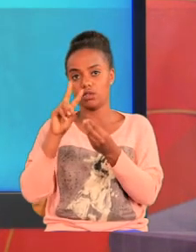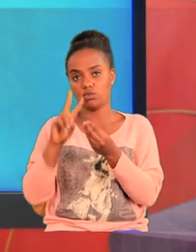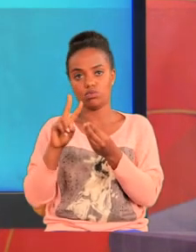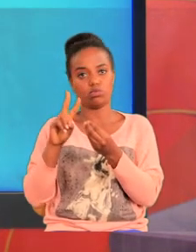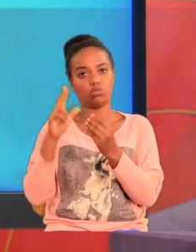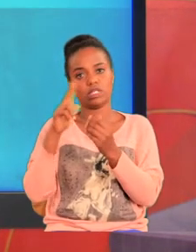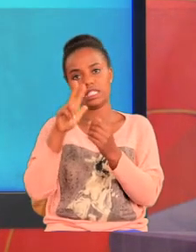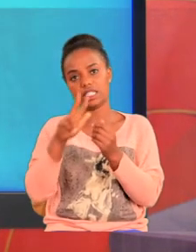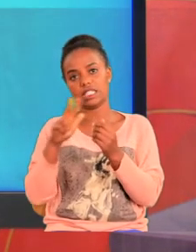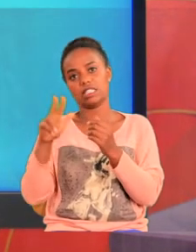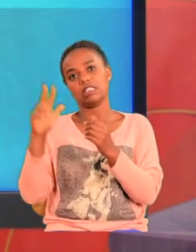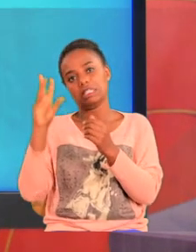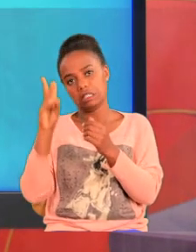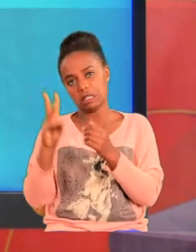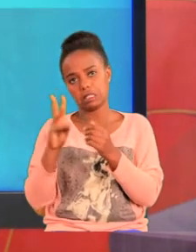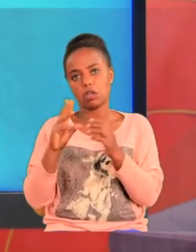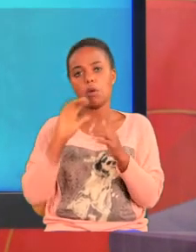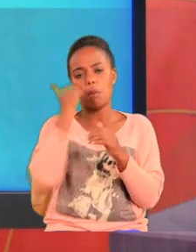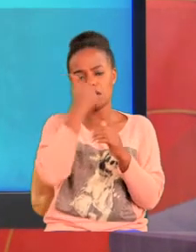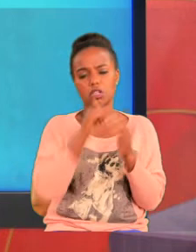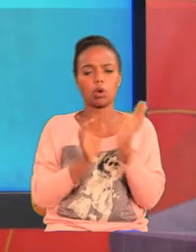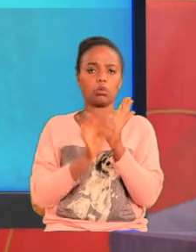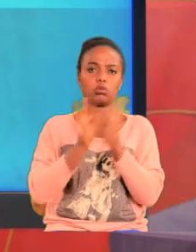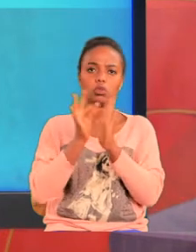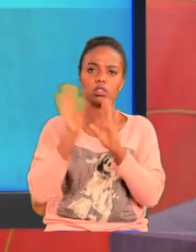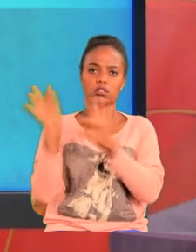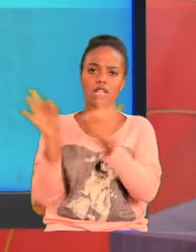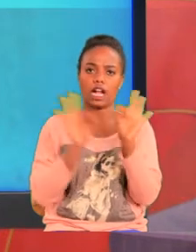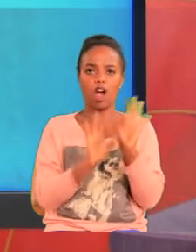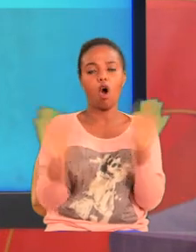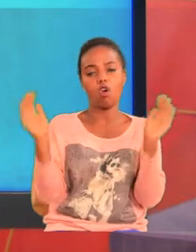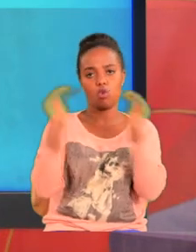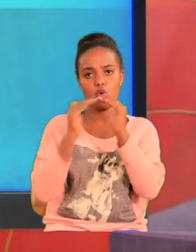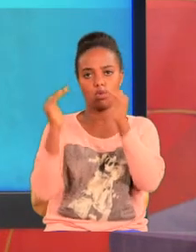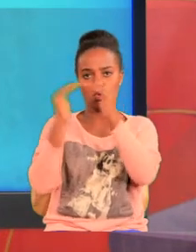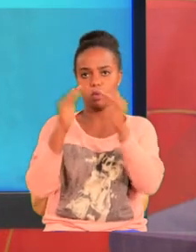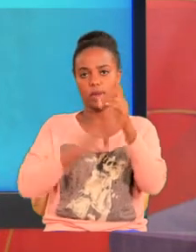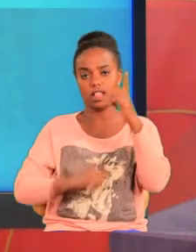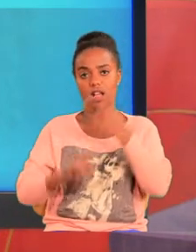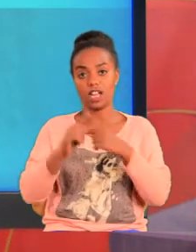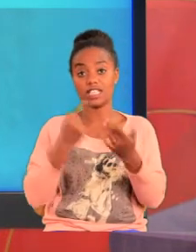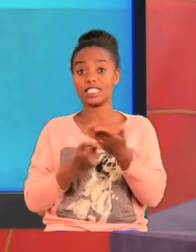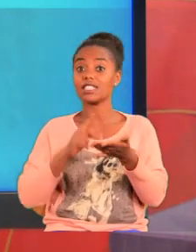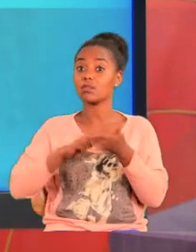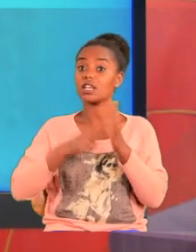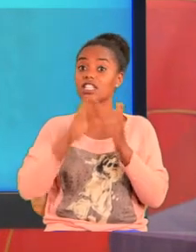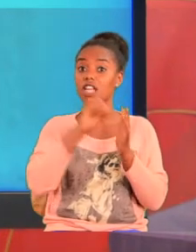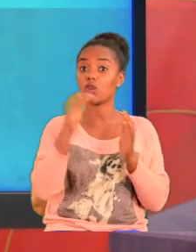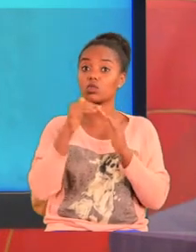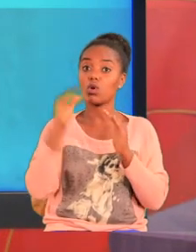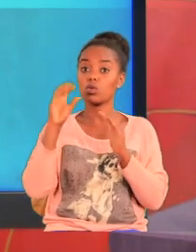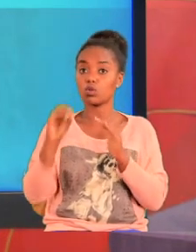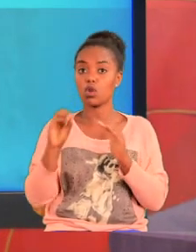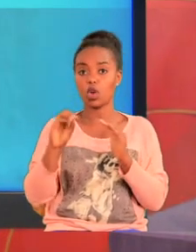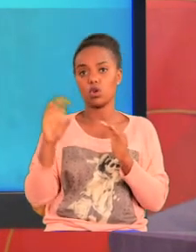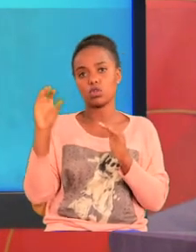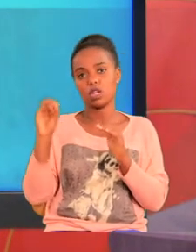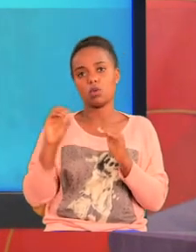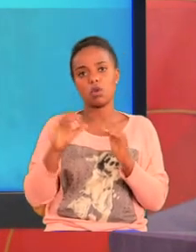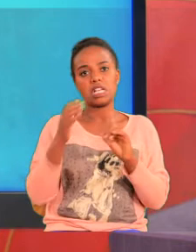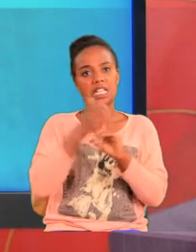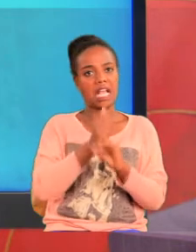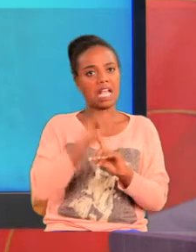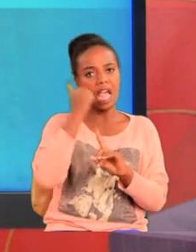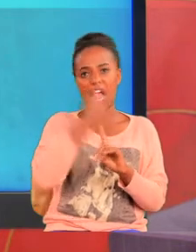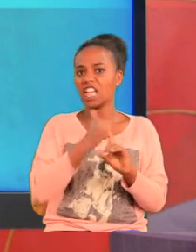2 is 6, and so on. You can take any real number. It always satisfies this equation. You can see this one. This means 0 is equal to 0. Take any x,